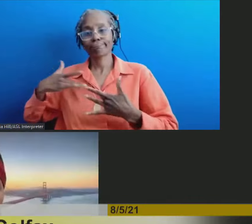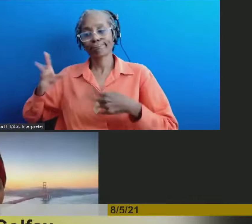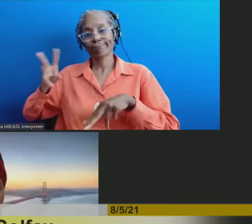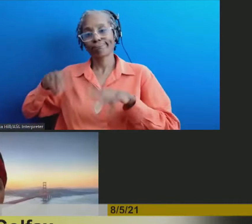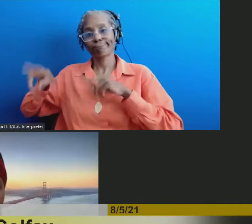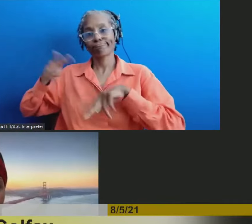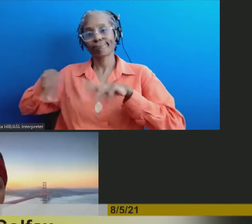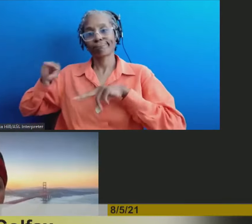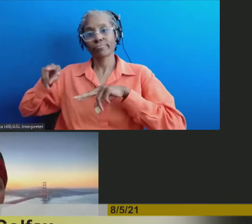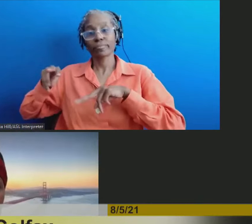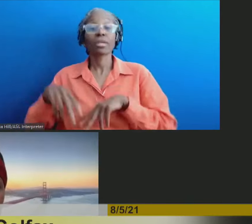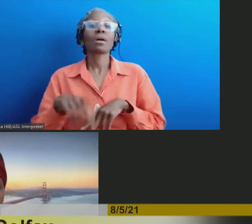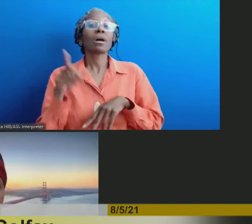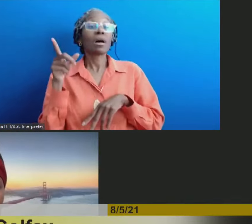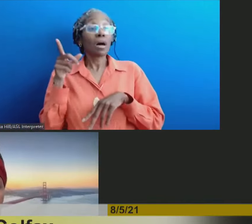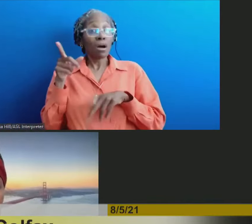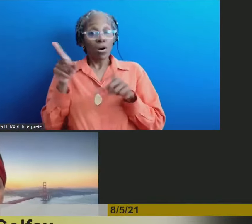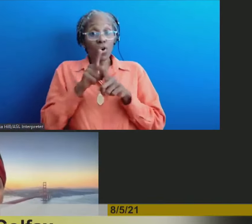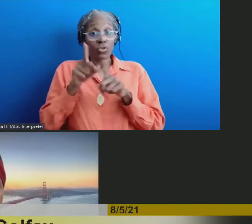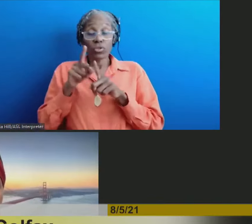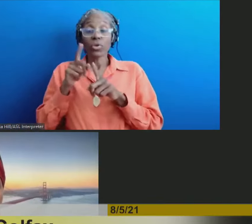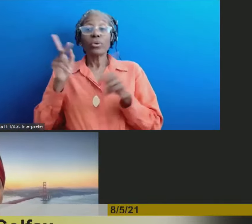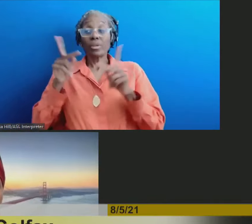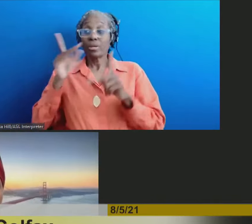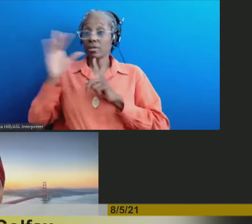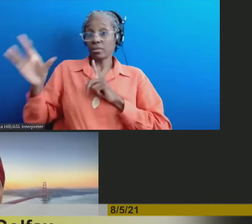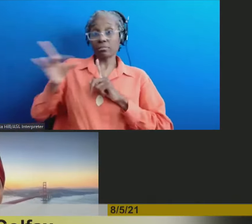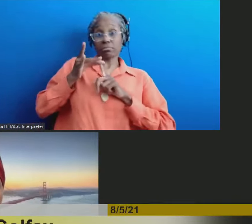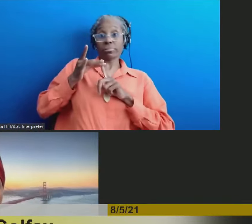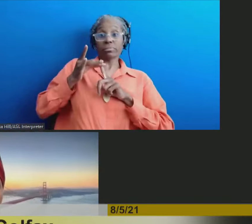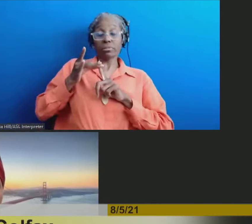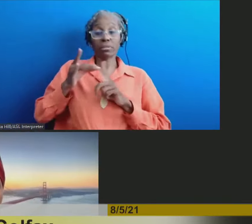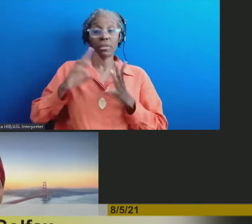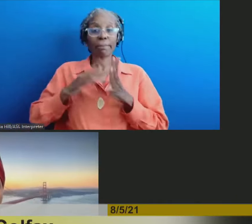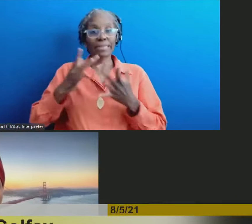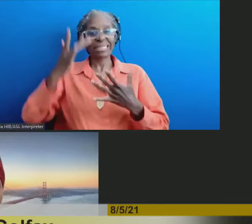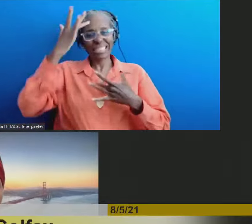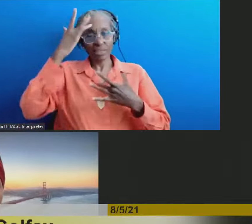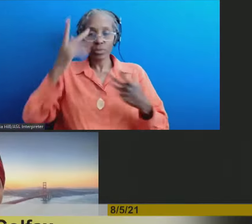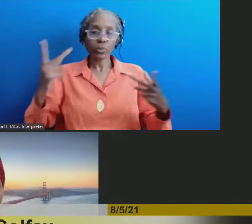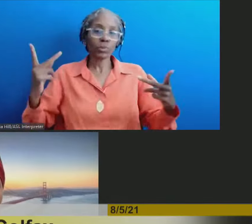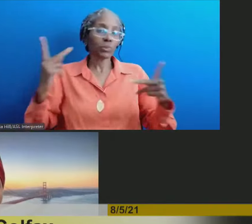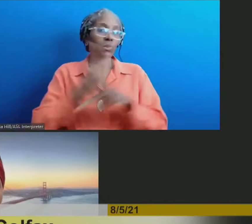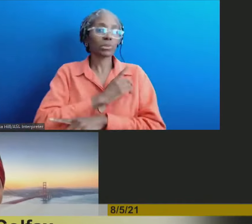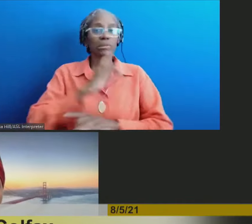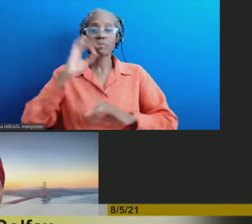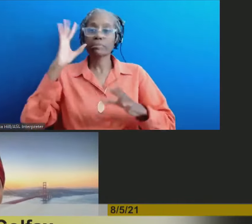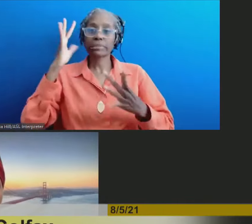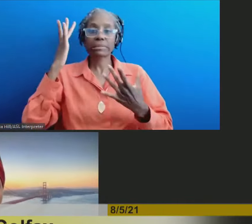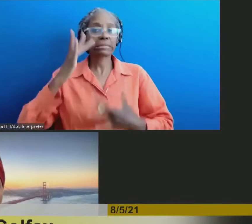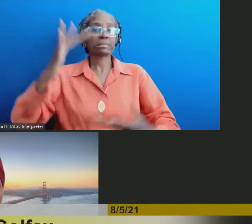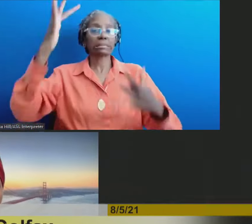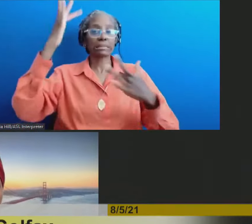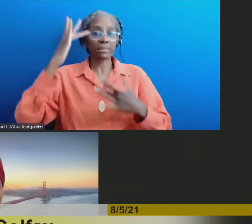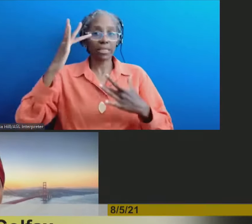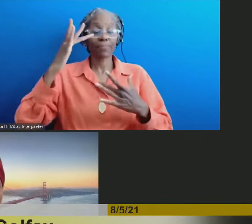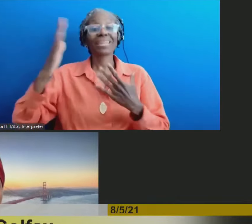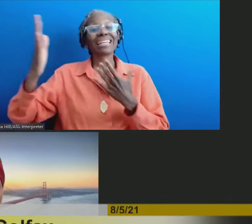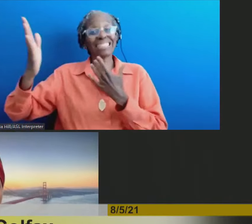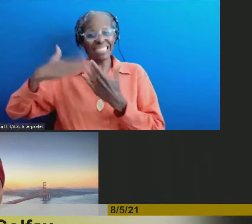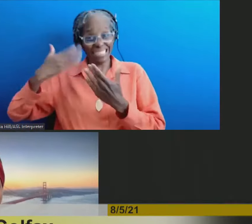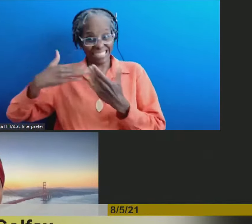its causing more severe disease, there's increasing evidence that it is not only more infectious, but if you get